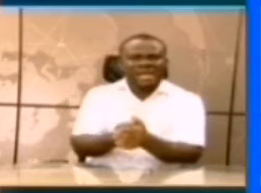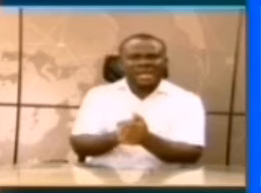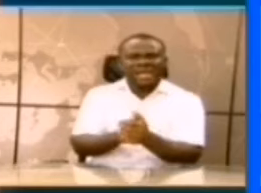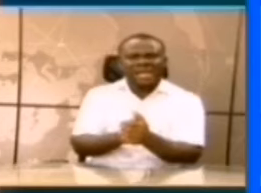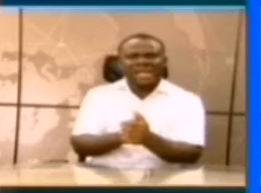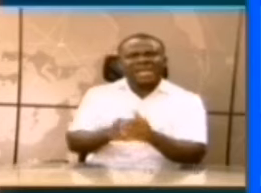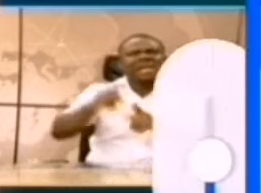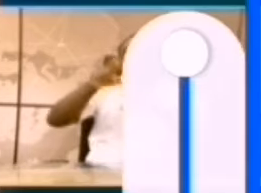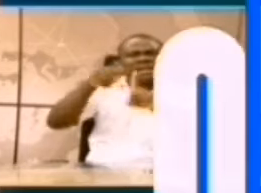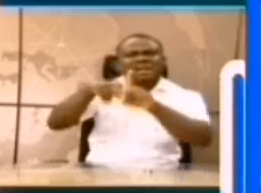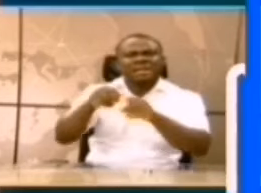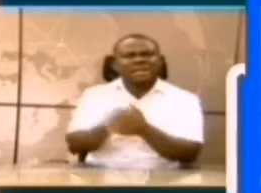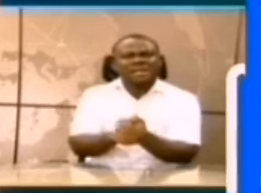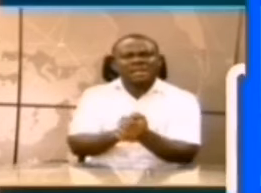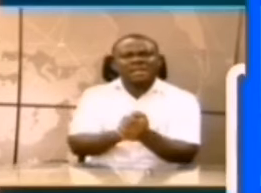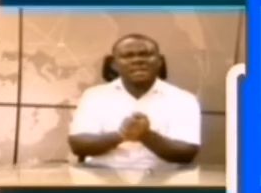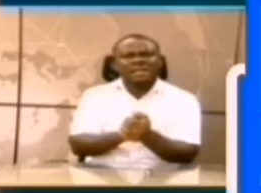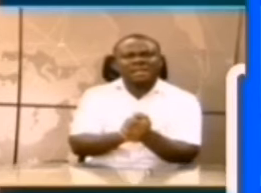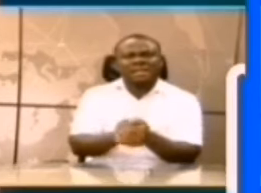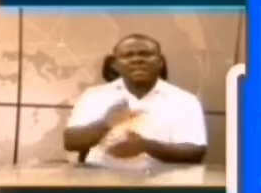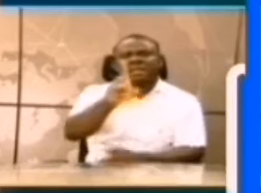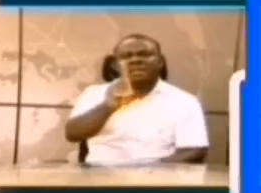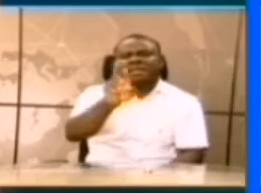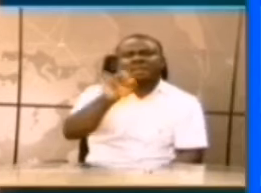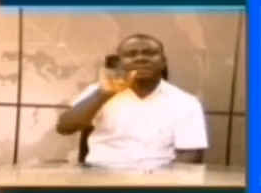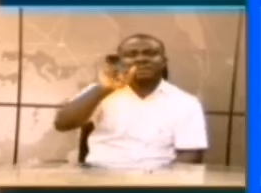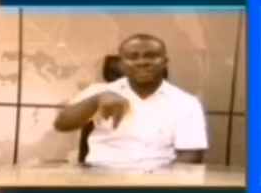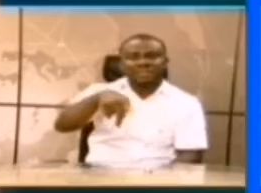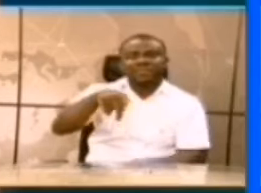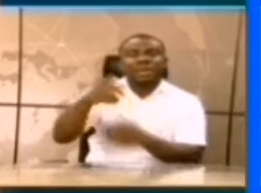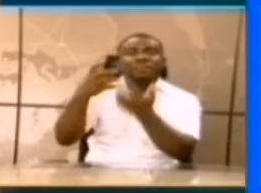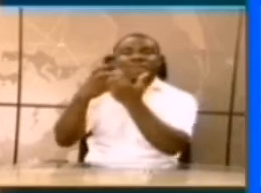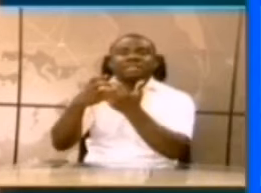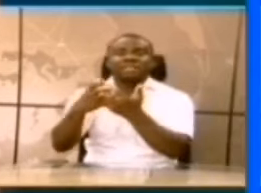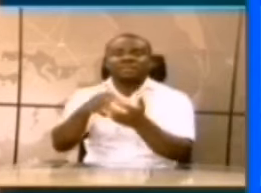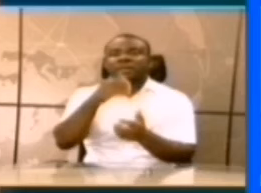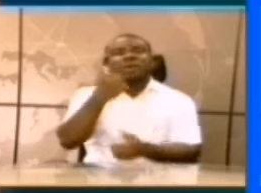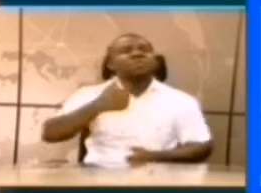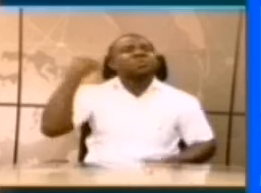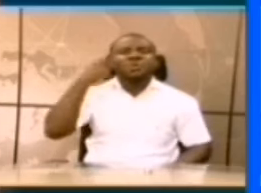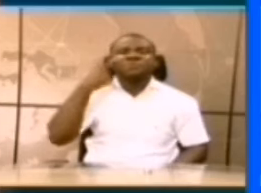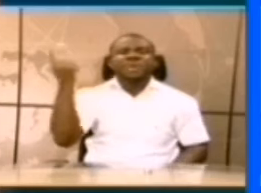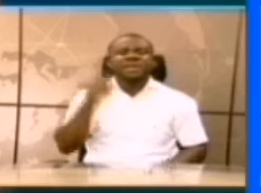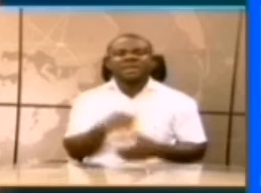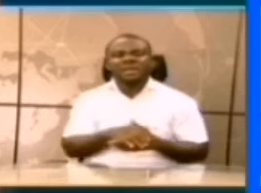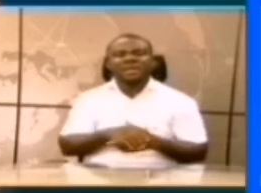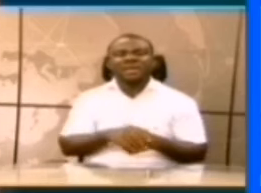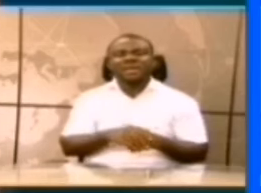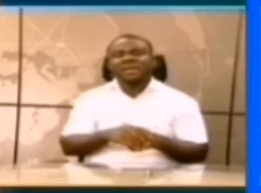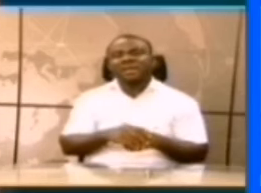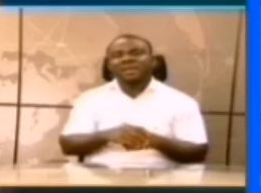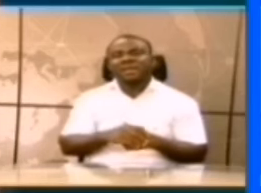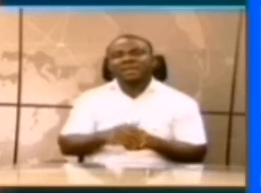Abaye de drip machine. Mo na mo se. Ya fa kwa ye kwa. Kwajo mo roda kwa he. Obi de ya na